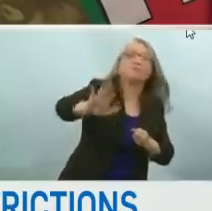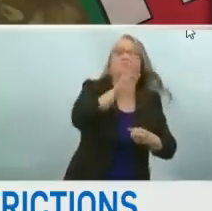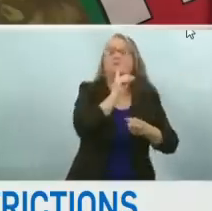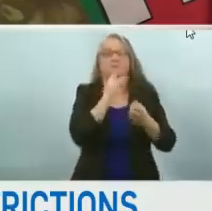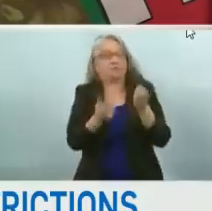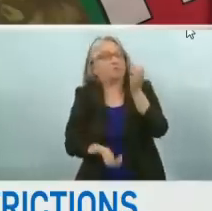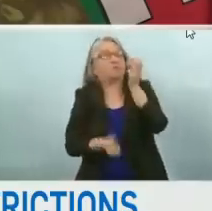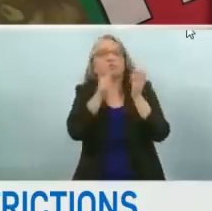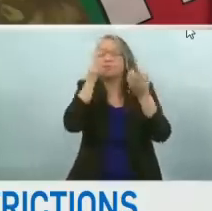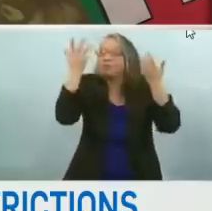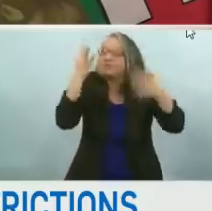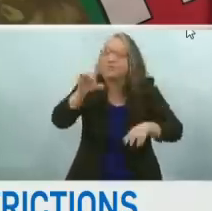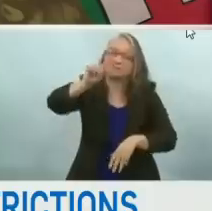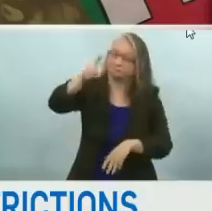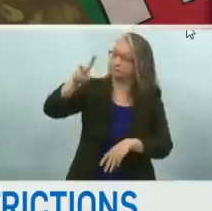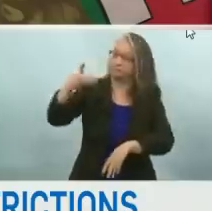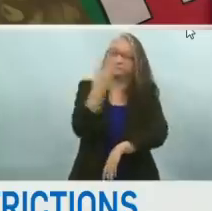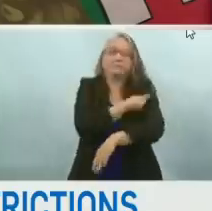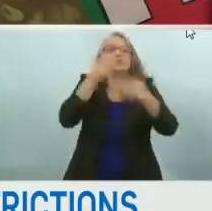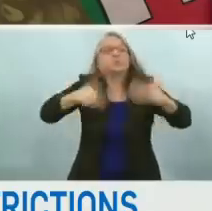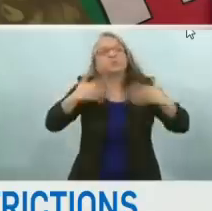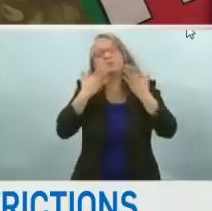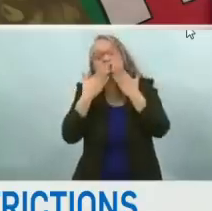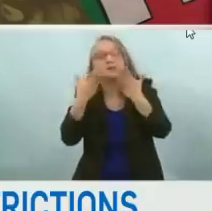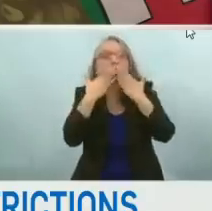strain on COVID and non-COVID care.